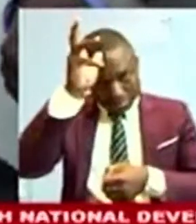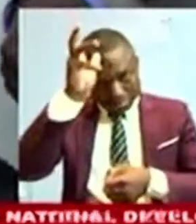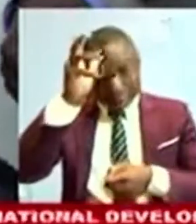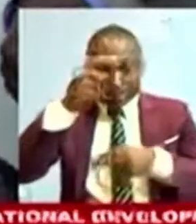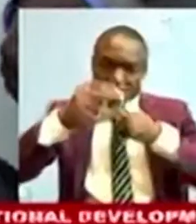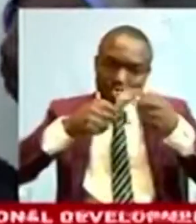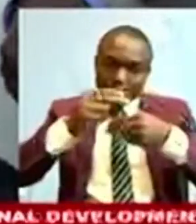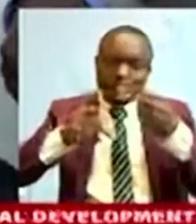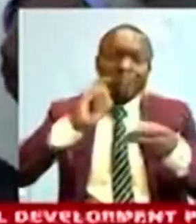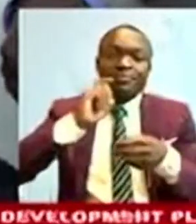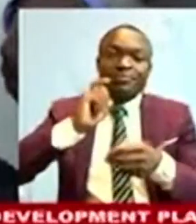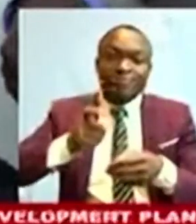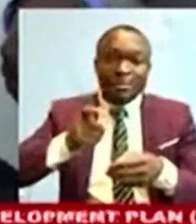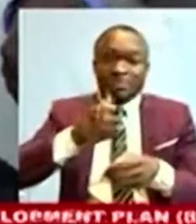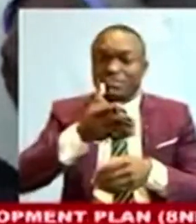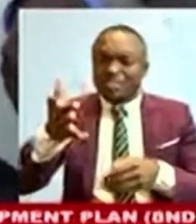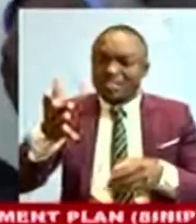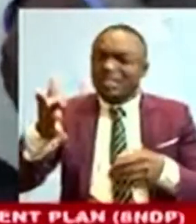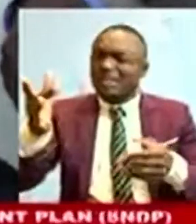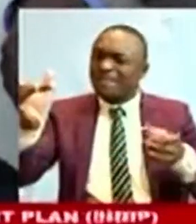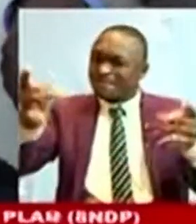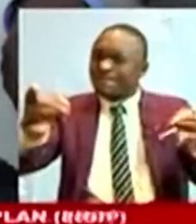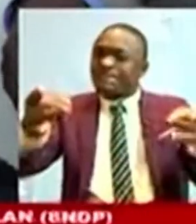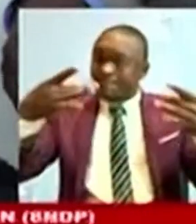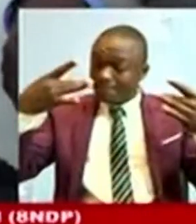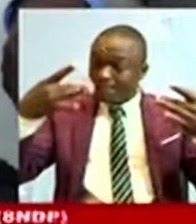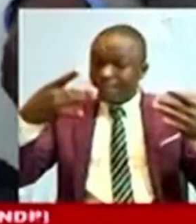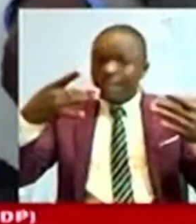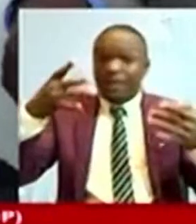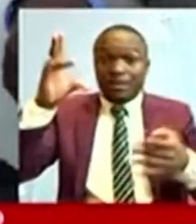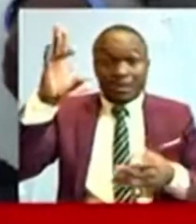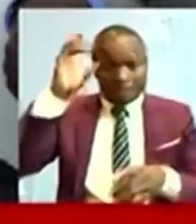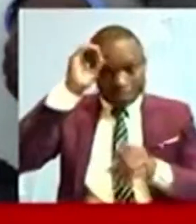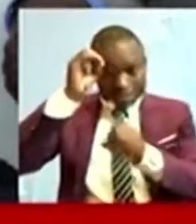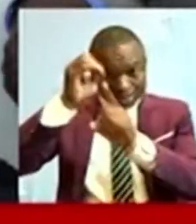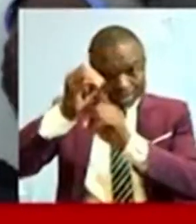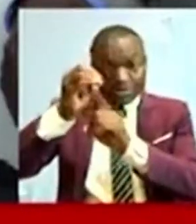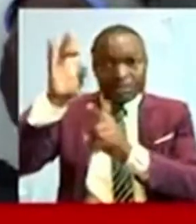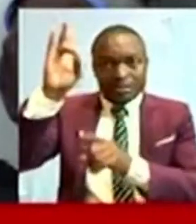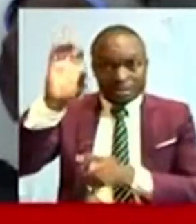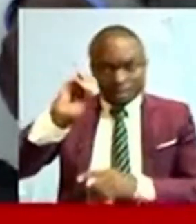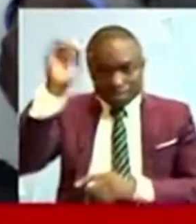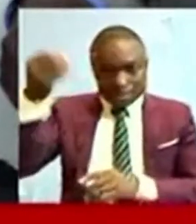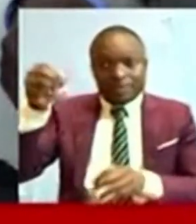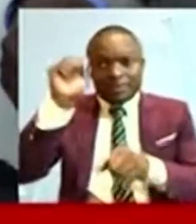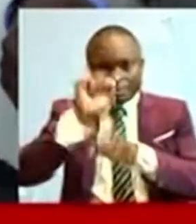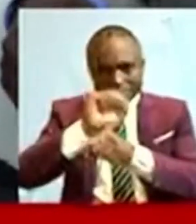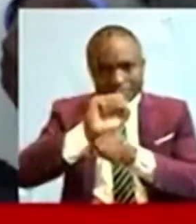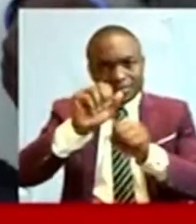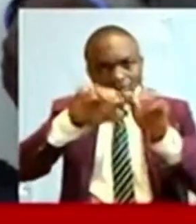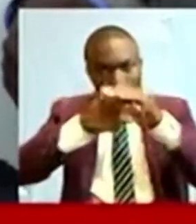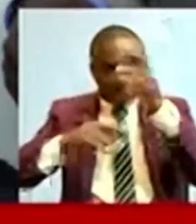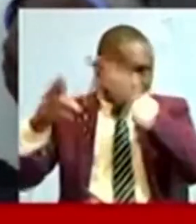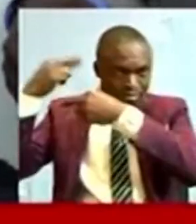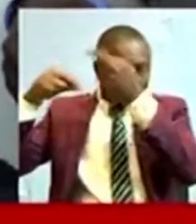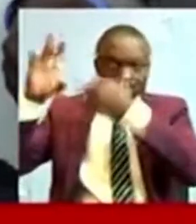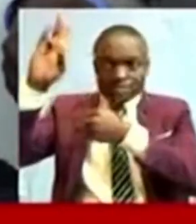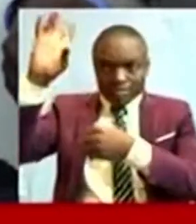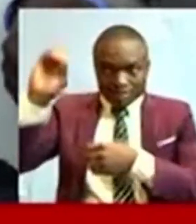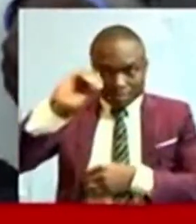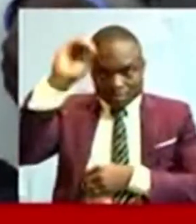should be runners. The target was 70%. Performance under review was at 70%.